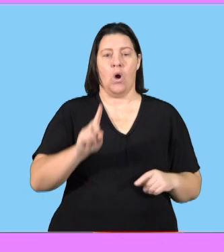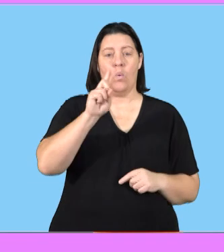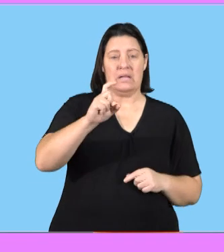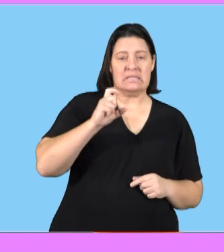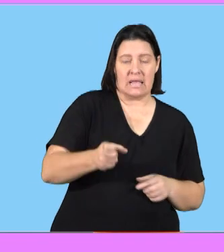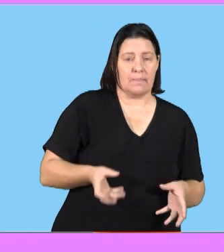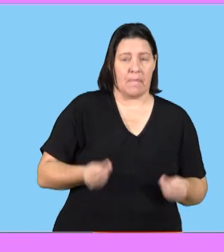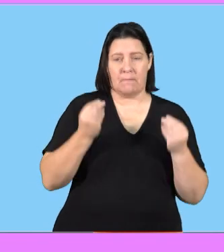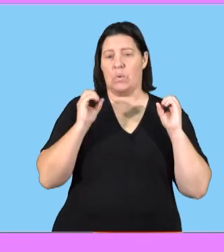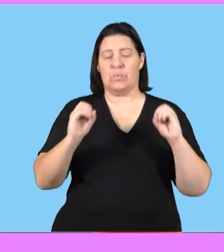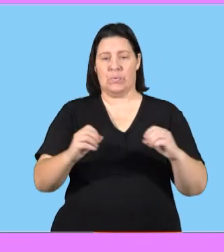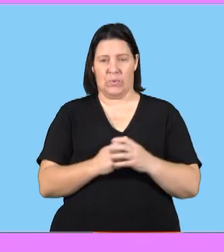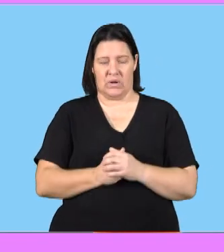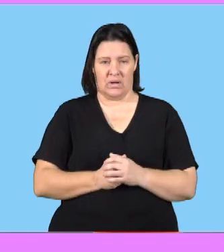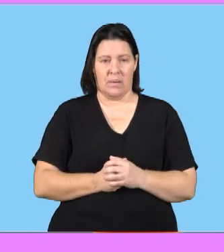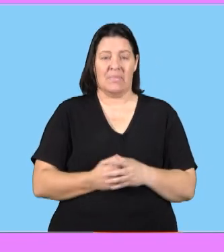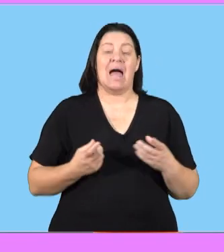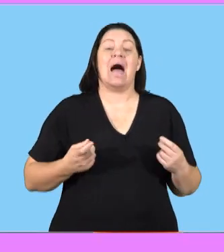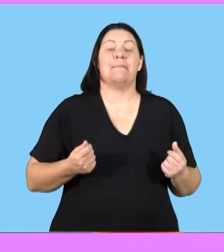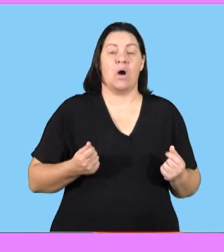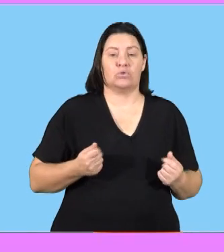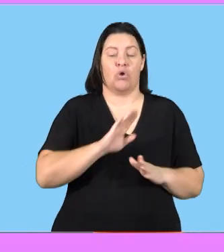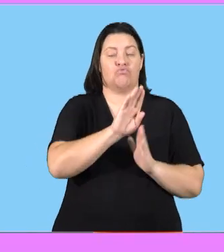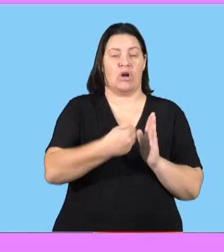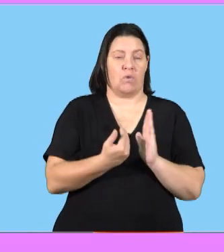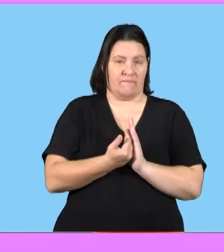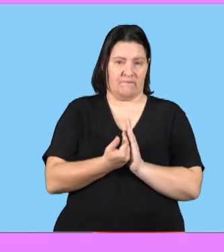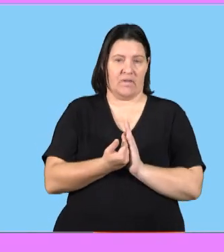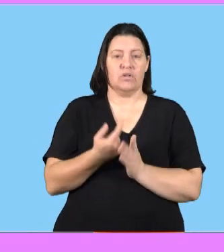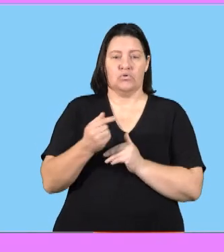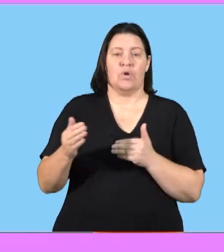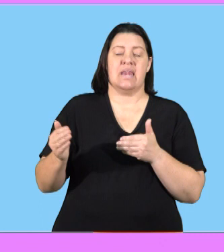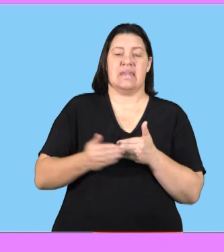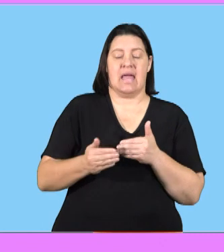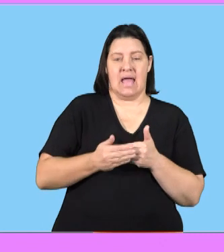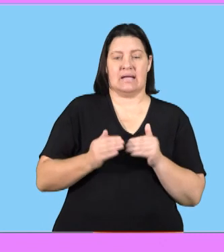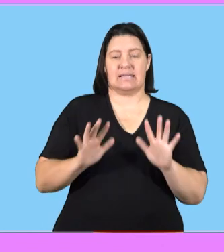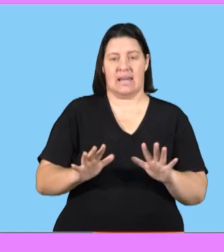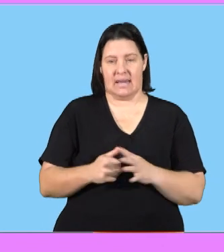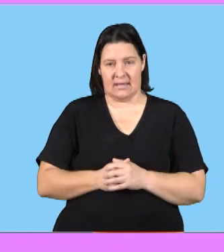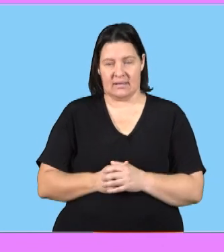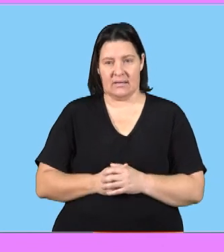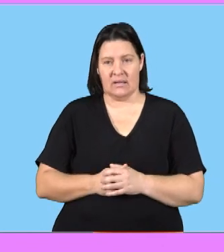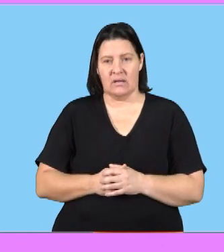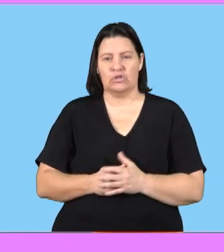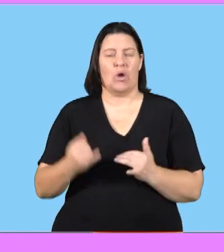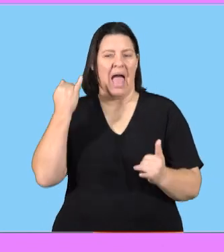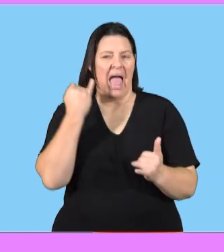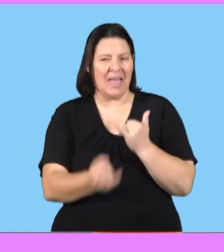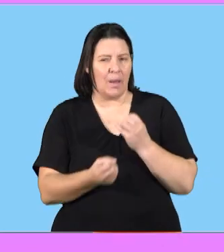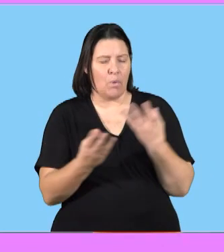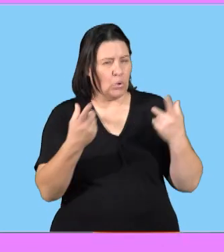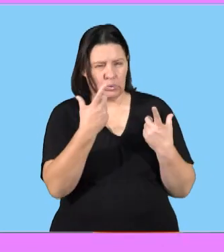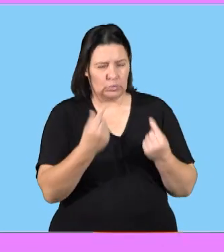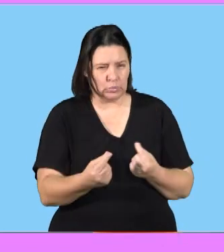1 cent that you will get, but rather the amount will be rounded off to the nearest 10. So what are the common errors